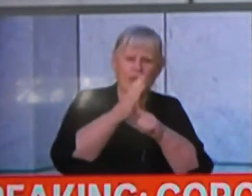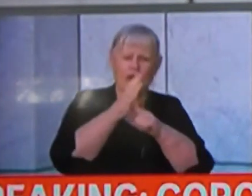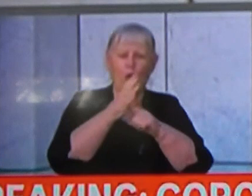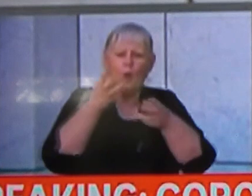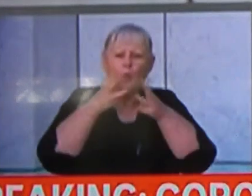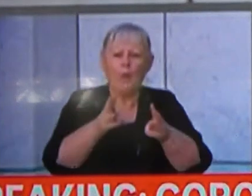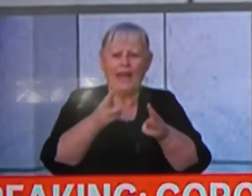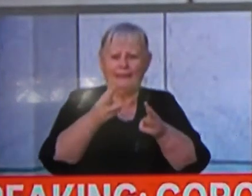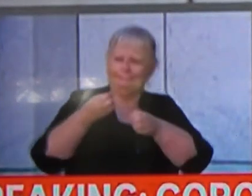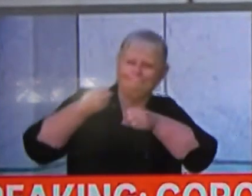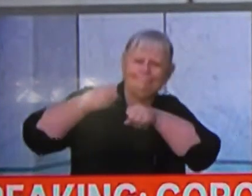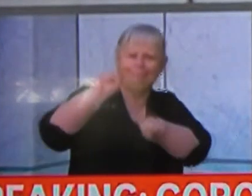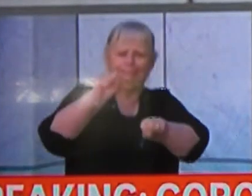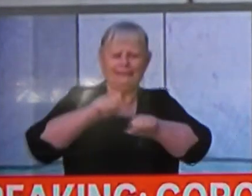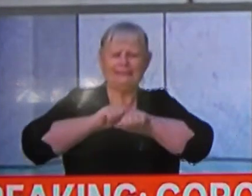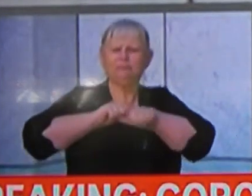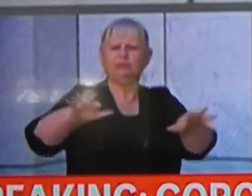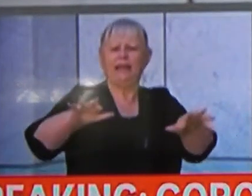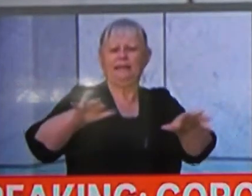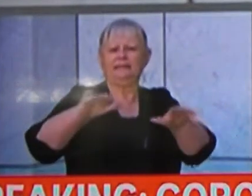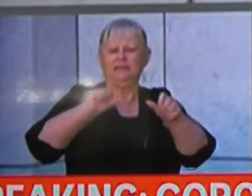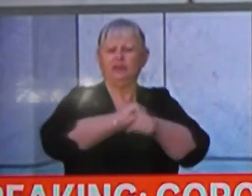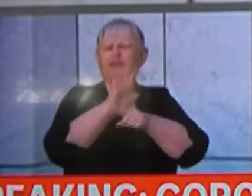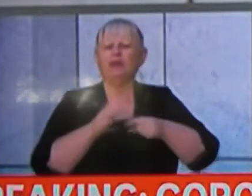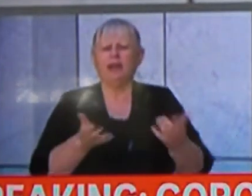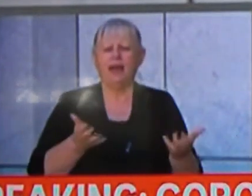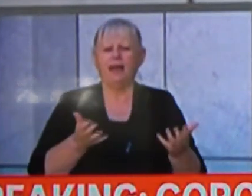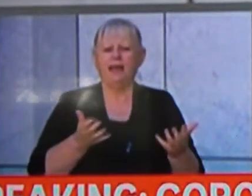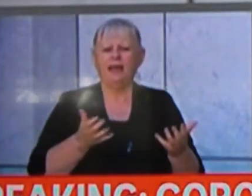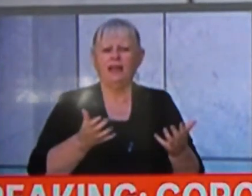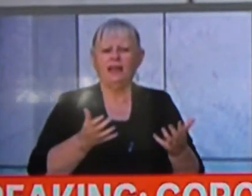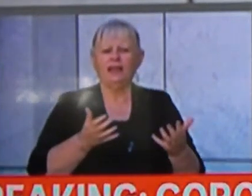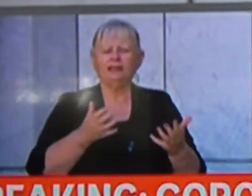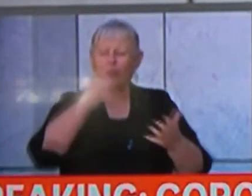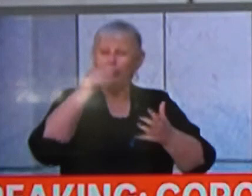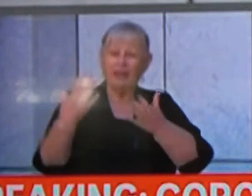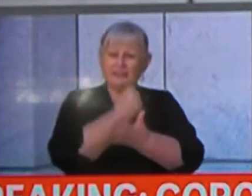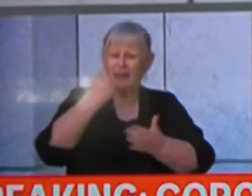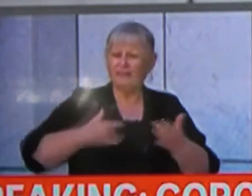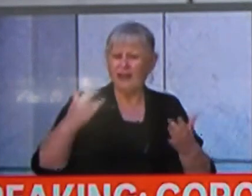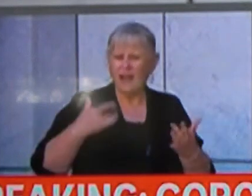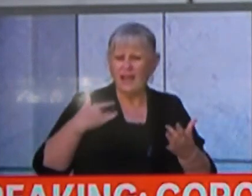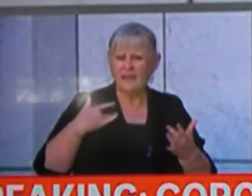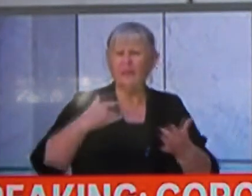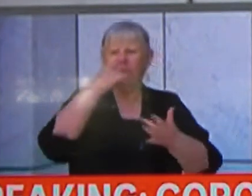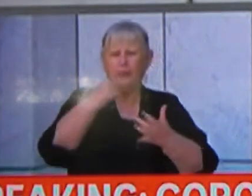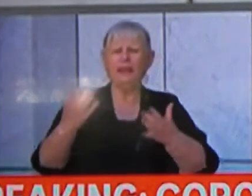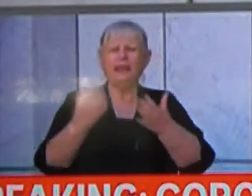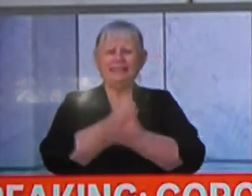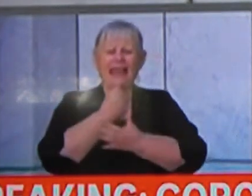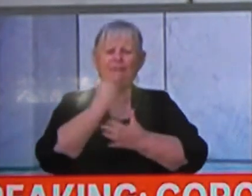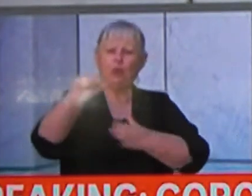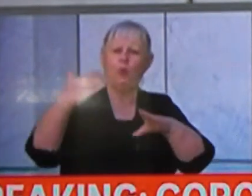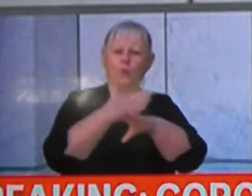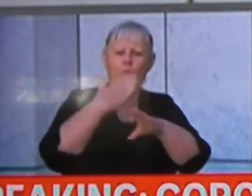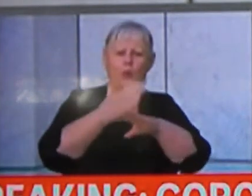weapon against the spread of the coronavirus, which means we can save lives and we can save